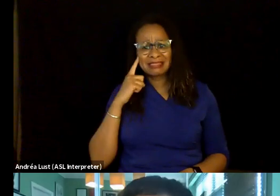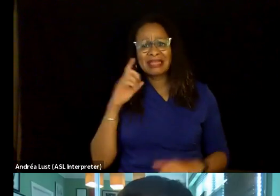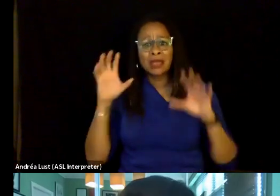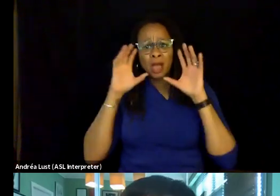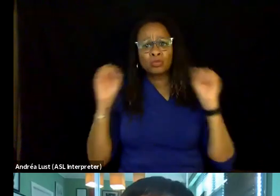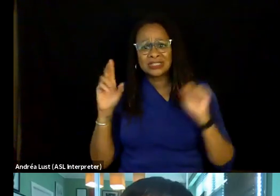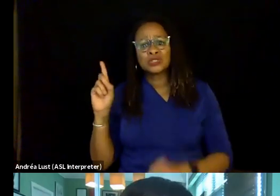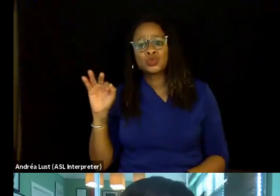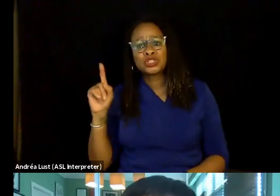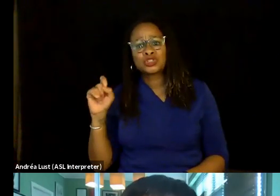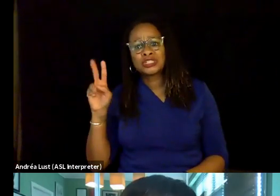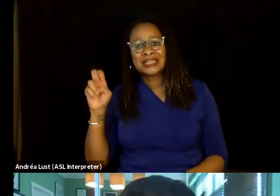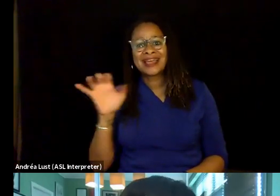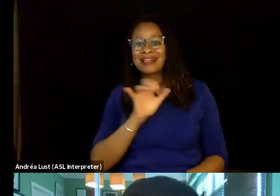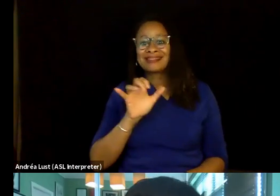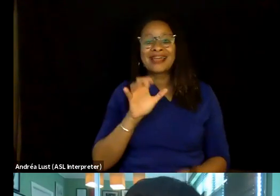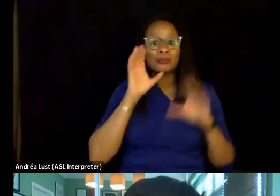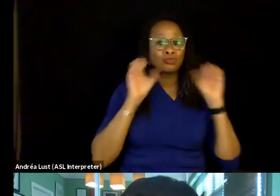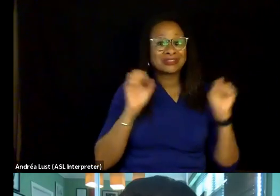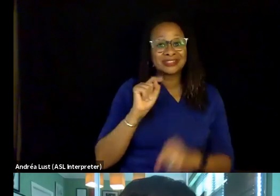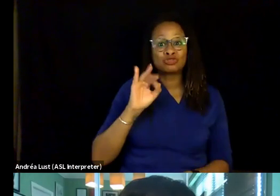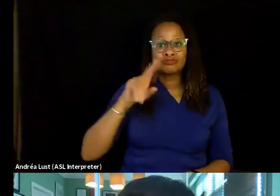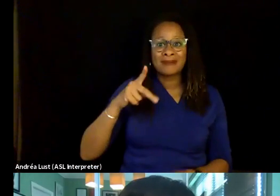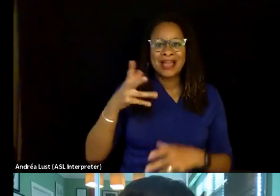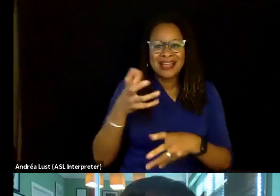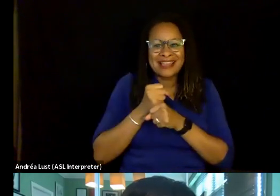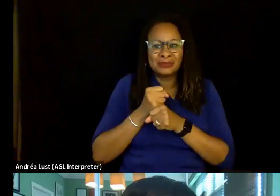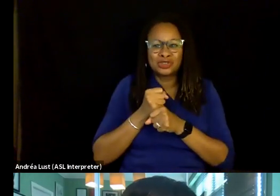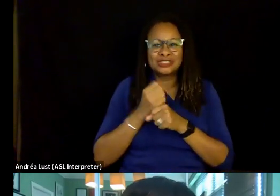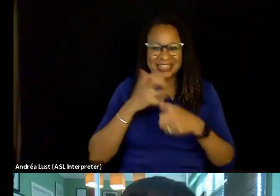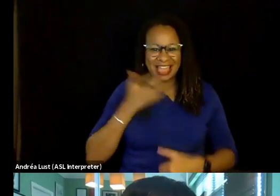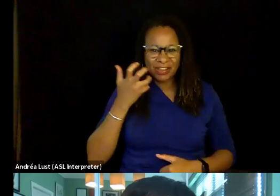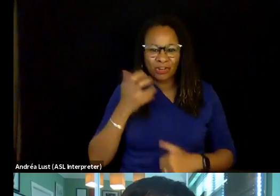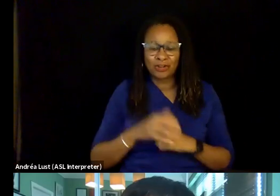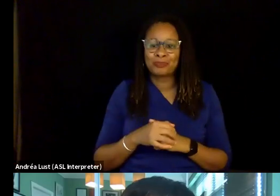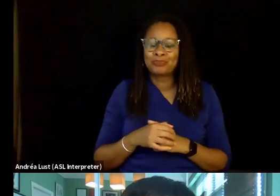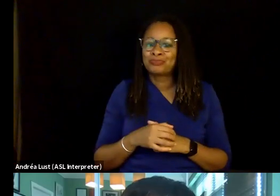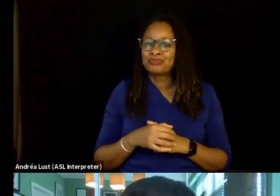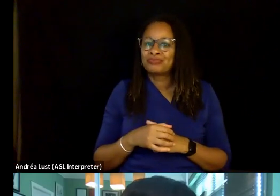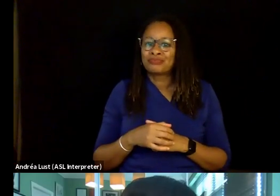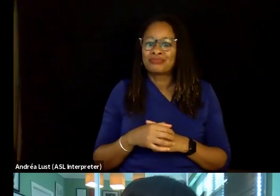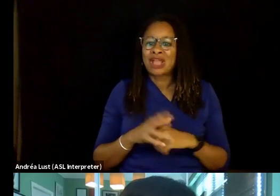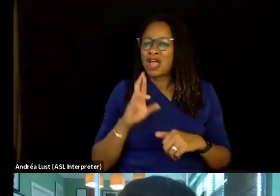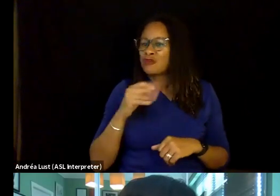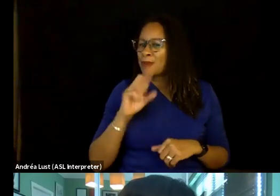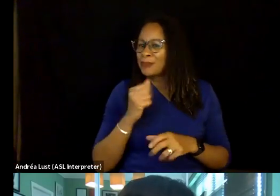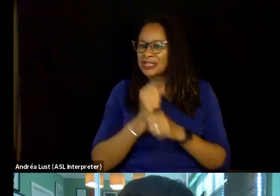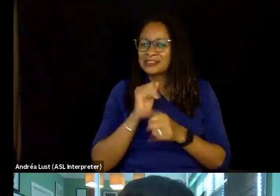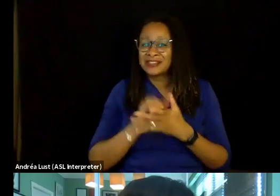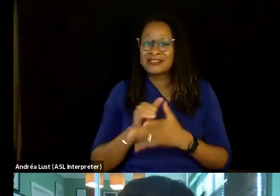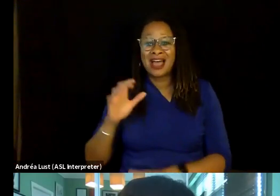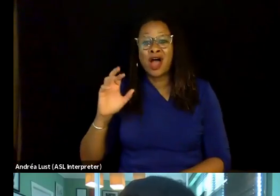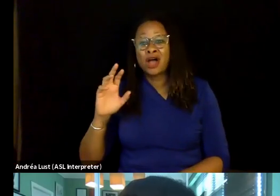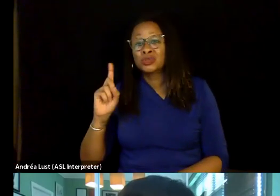Trump, captures the anger. And Ramona gets this in the film, you know, what President Duterte promises is revenge. It